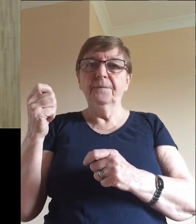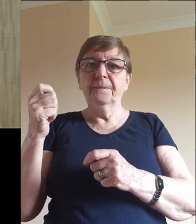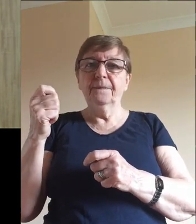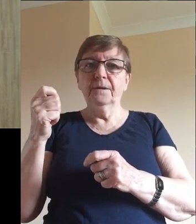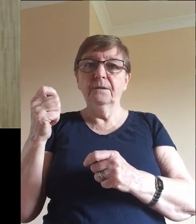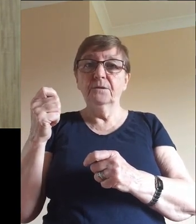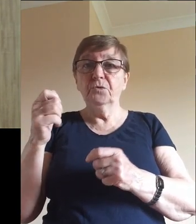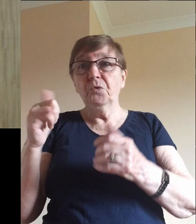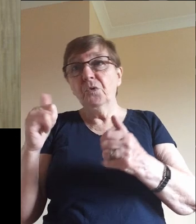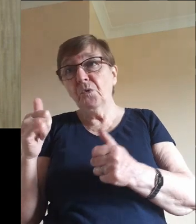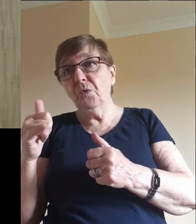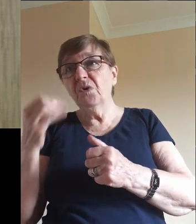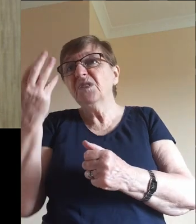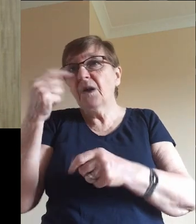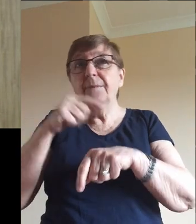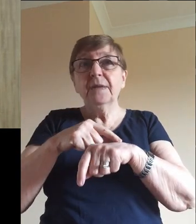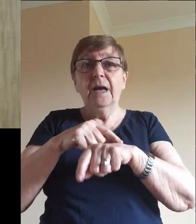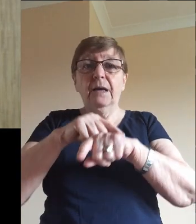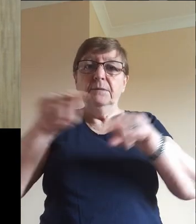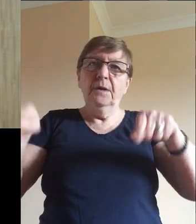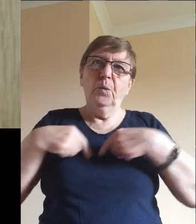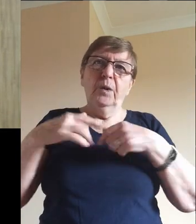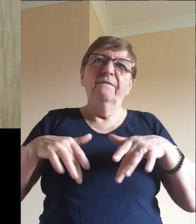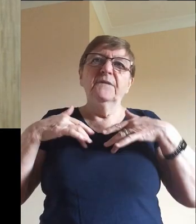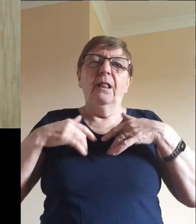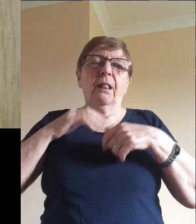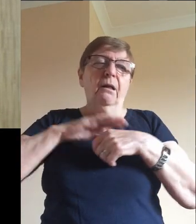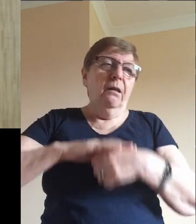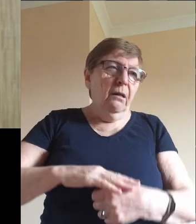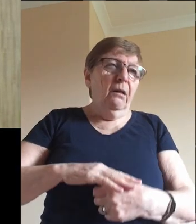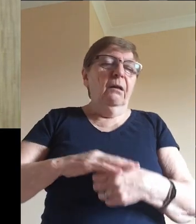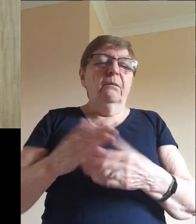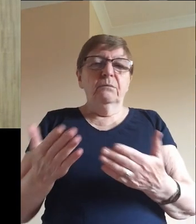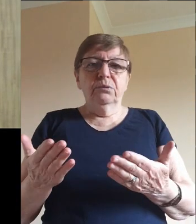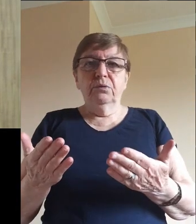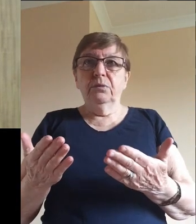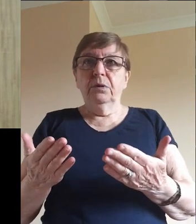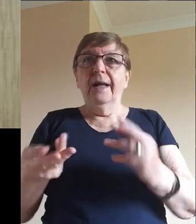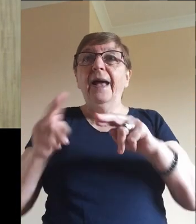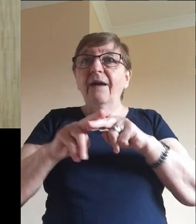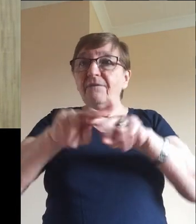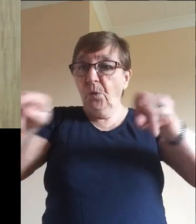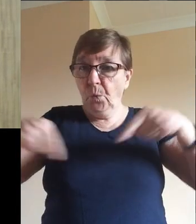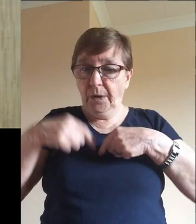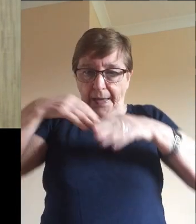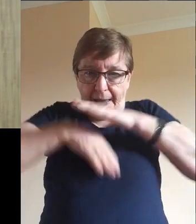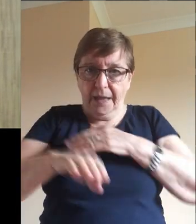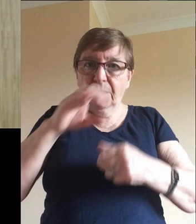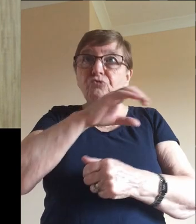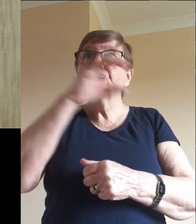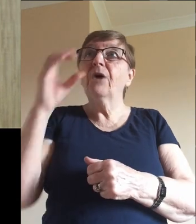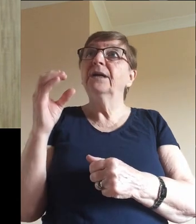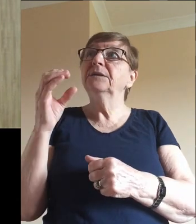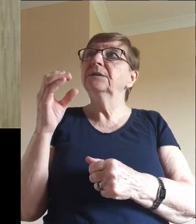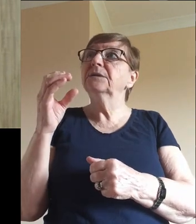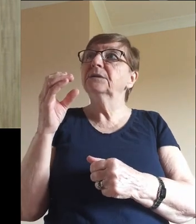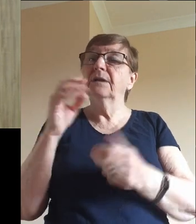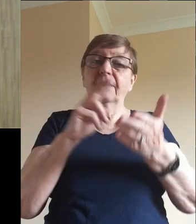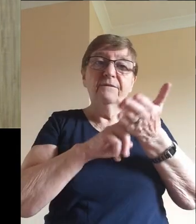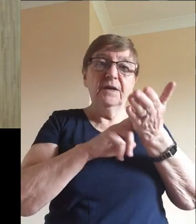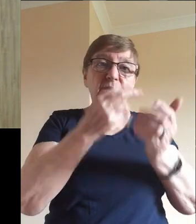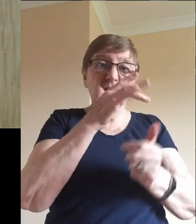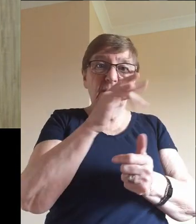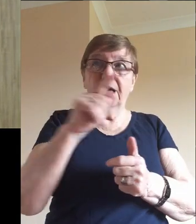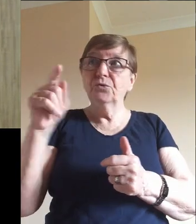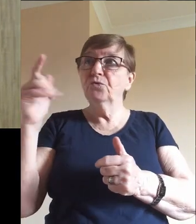And so even though there are times when we are brought low, if we're in Christ to himself, verses 10 to 12 went